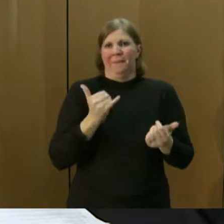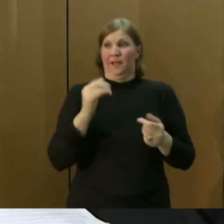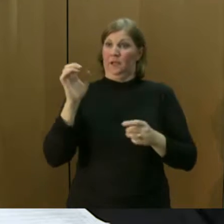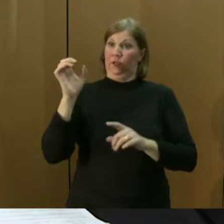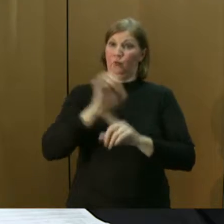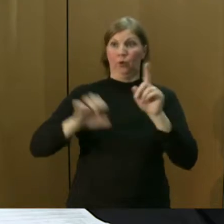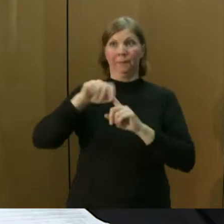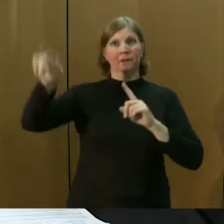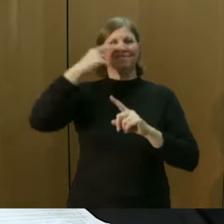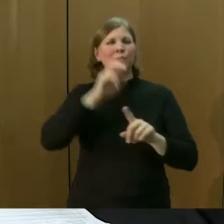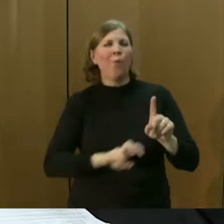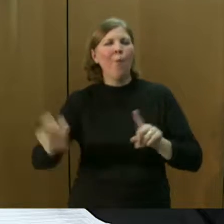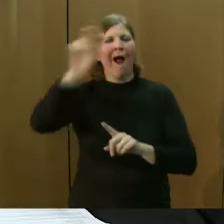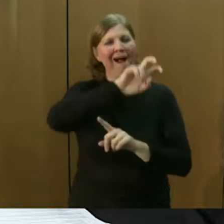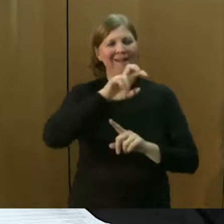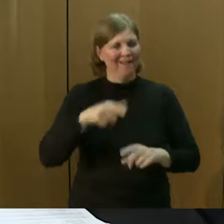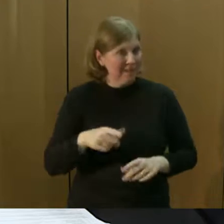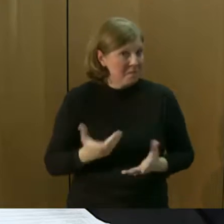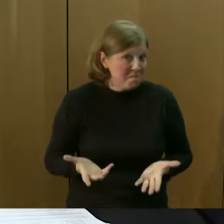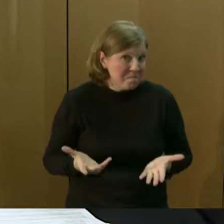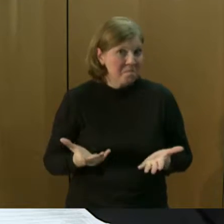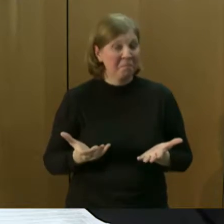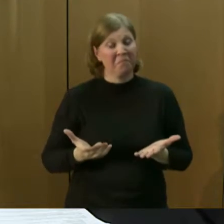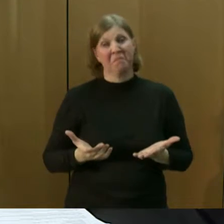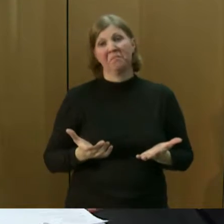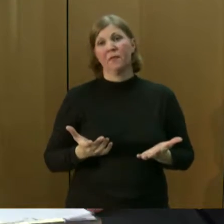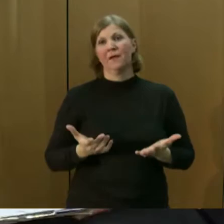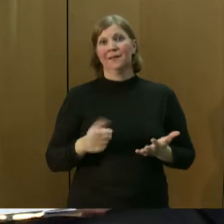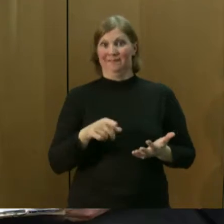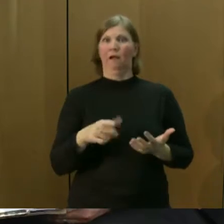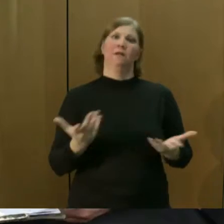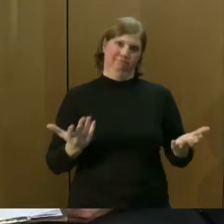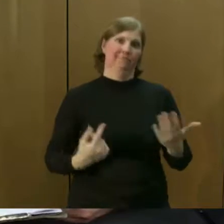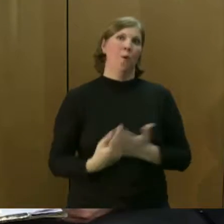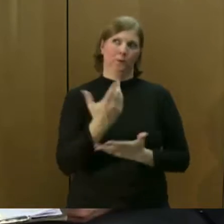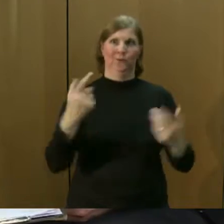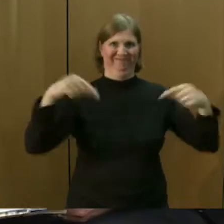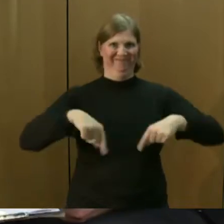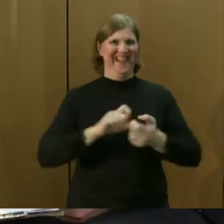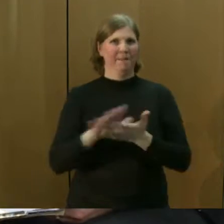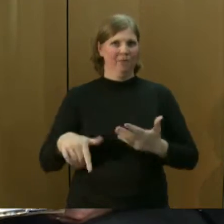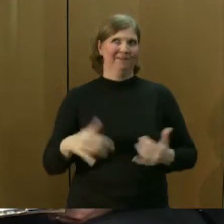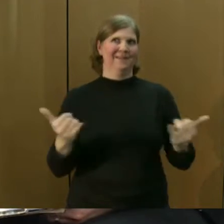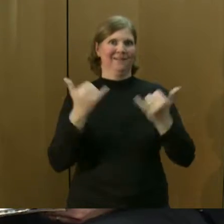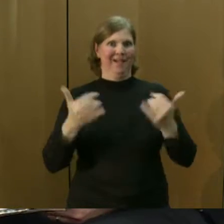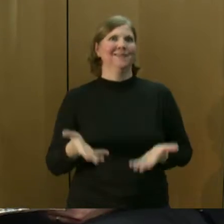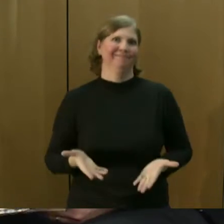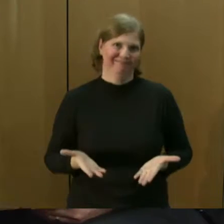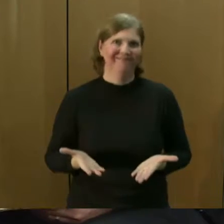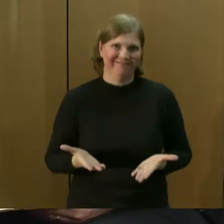We've engaged with promoters throughout the UK that we would never have met otherwise, who would never have seen our work otherwise. We've engaged with national press